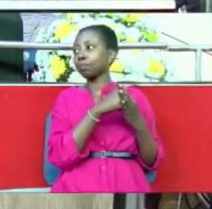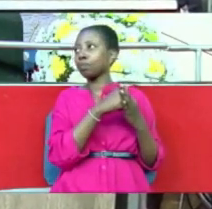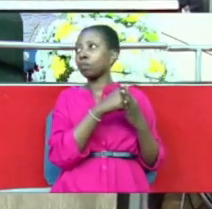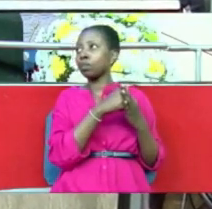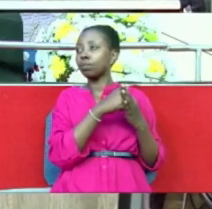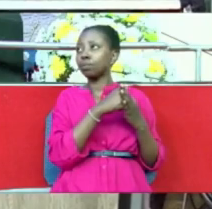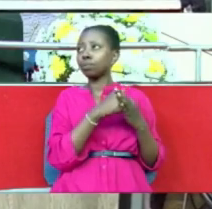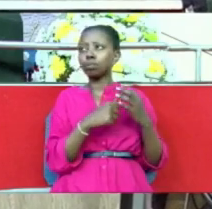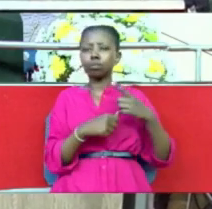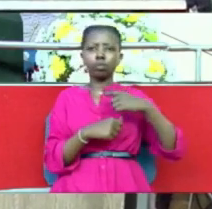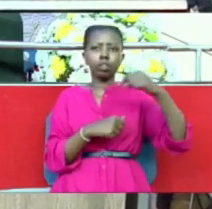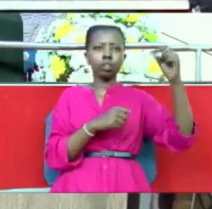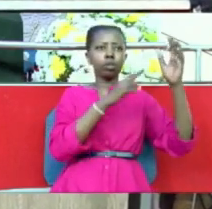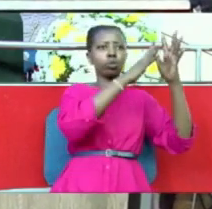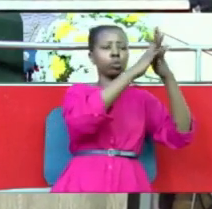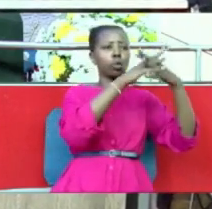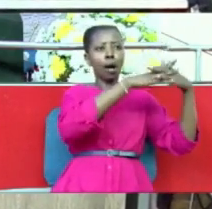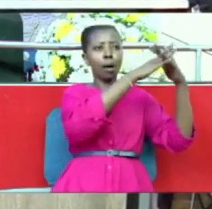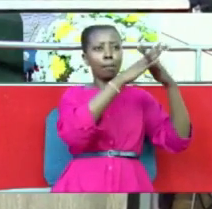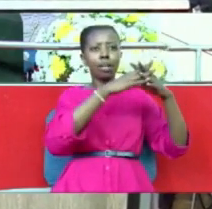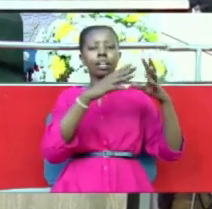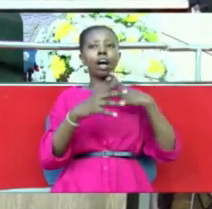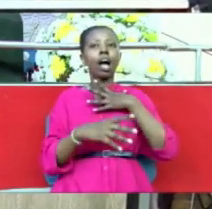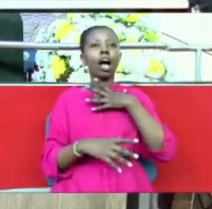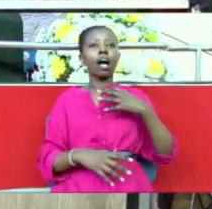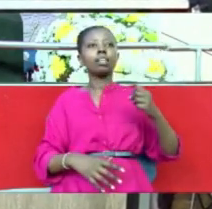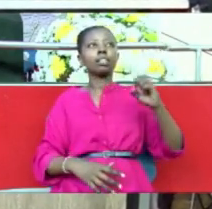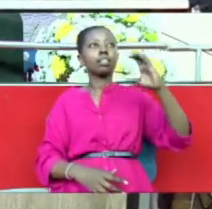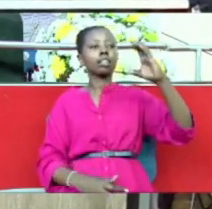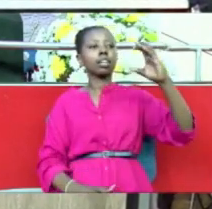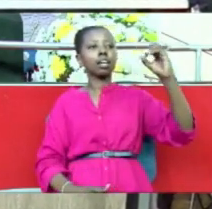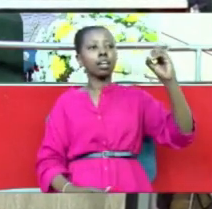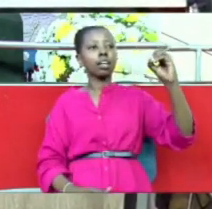to America and Canada. Nilienda Marekani na Canada.